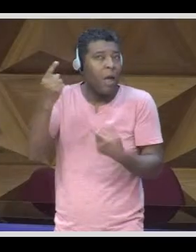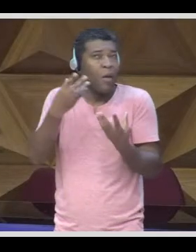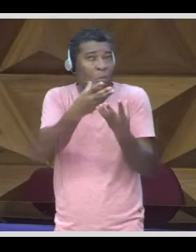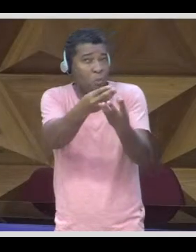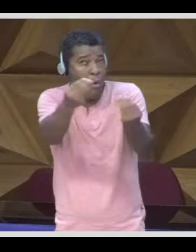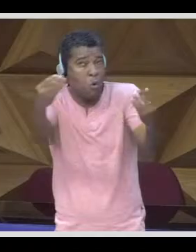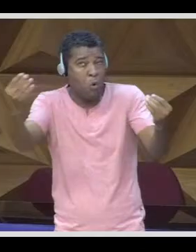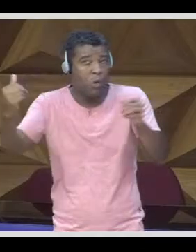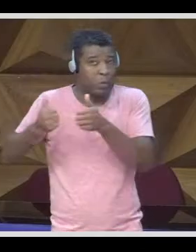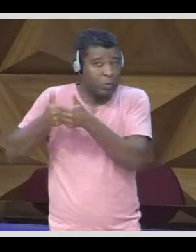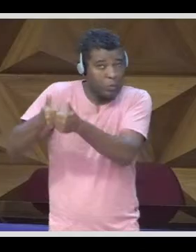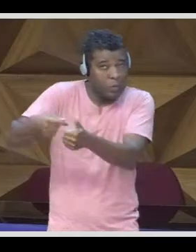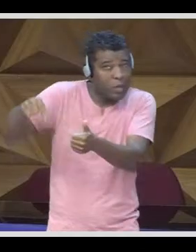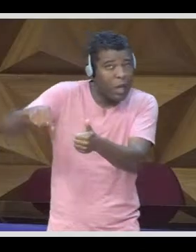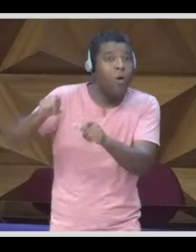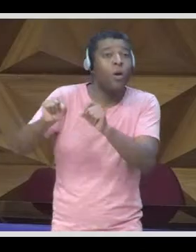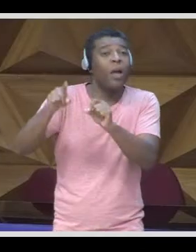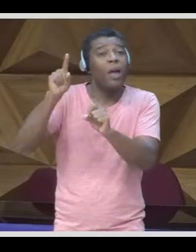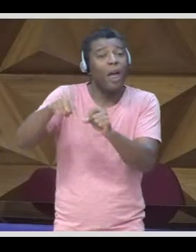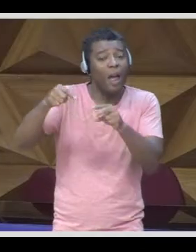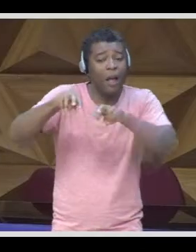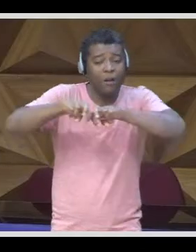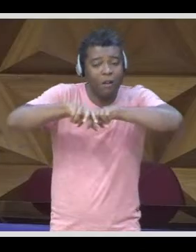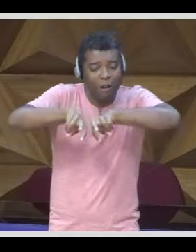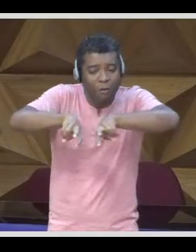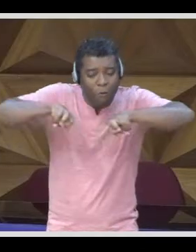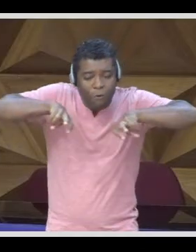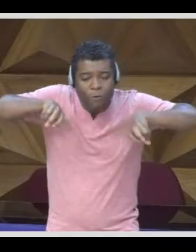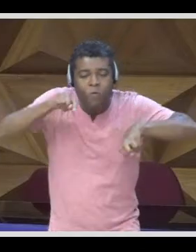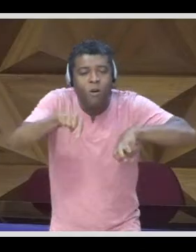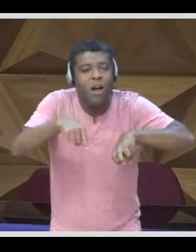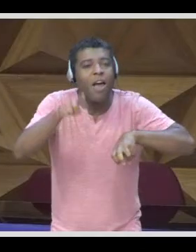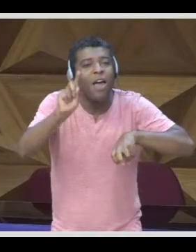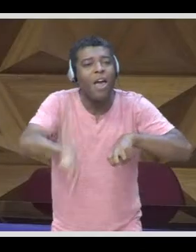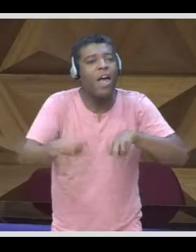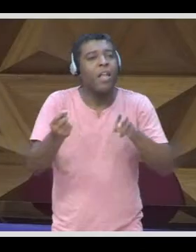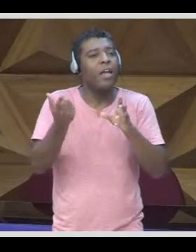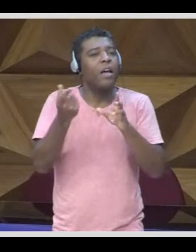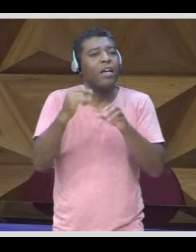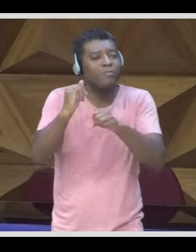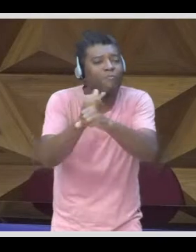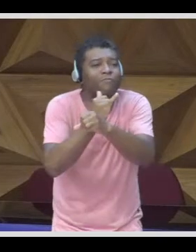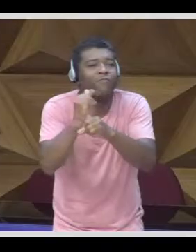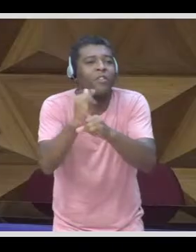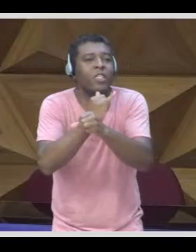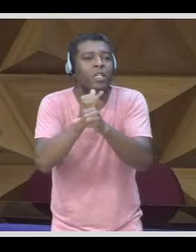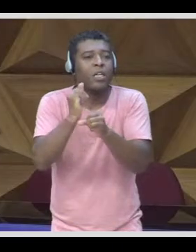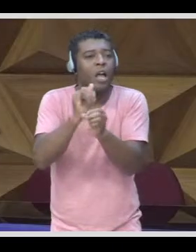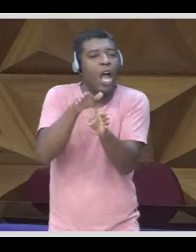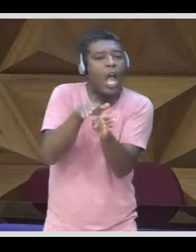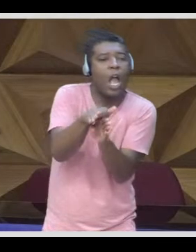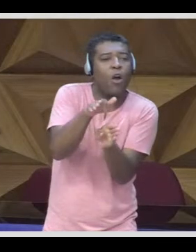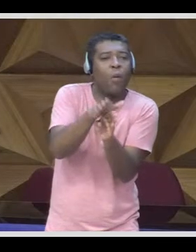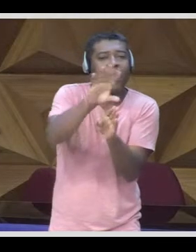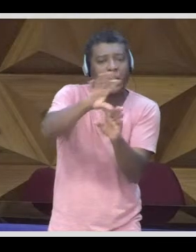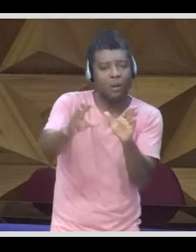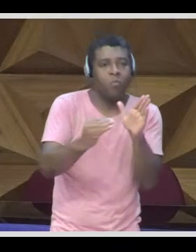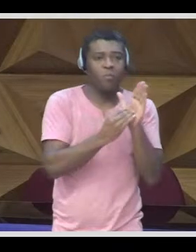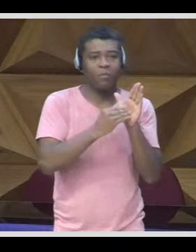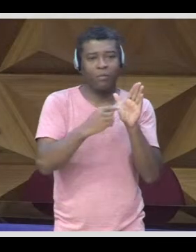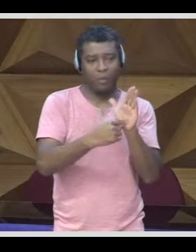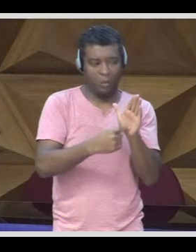of a recommendation. But we actually tried to do that, but we were more interested in trying to